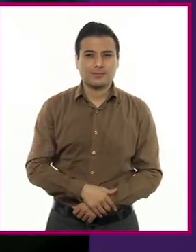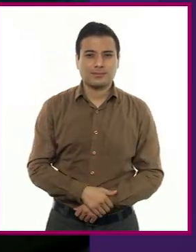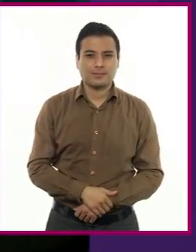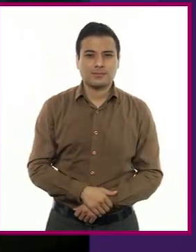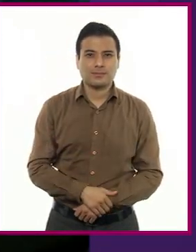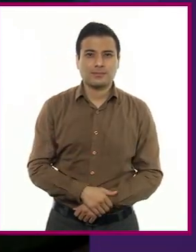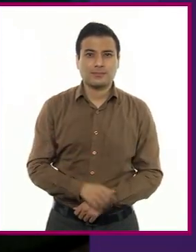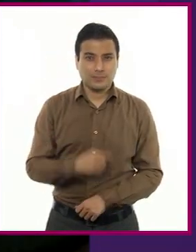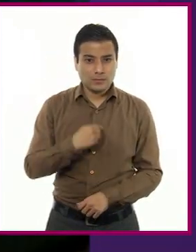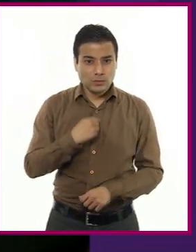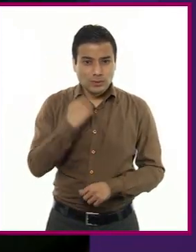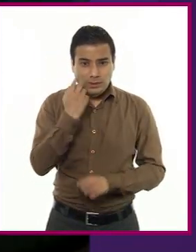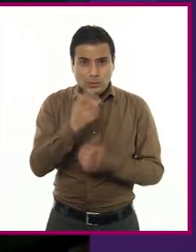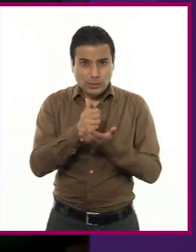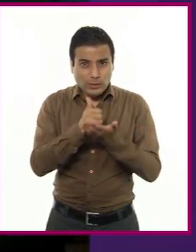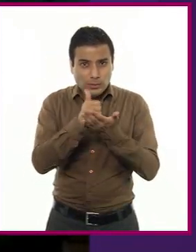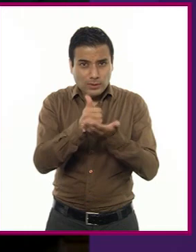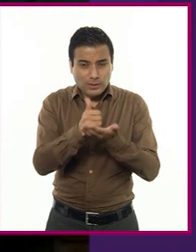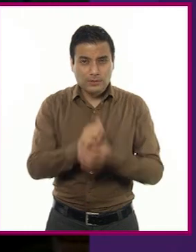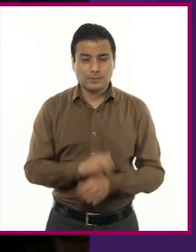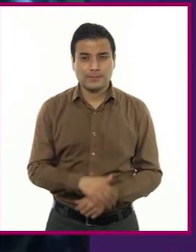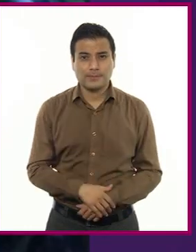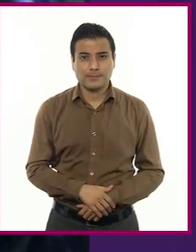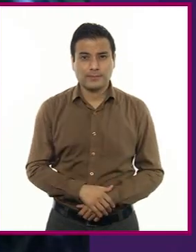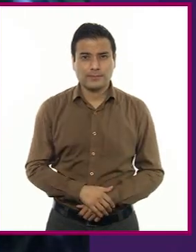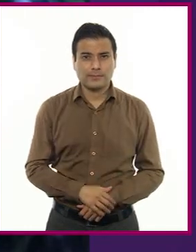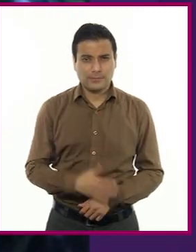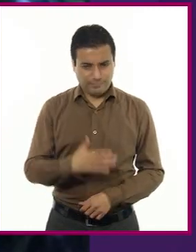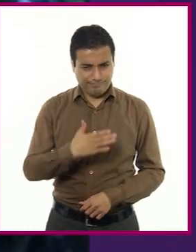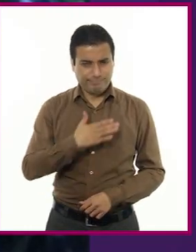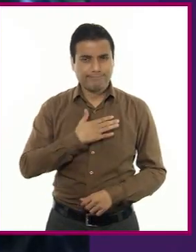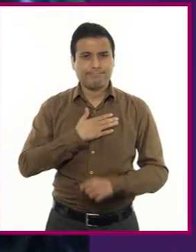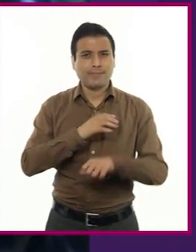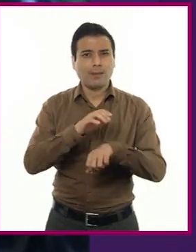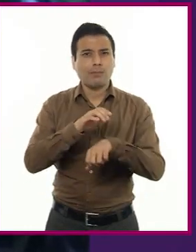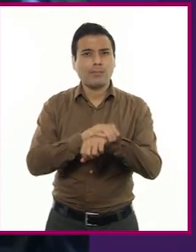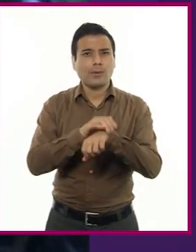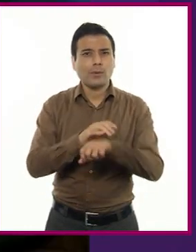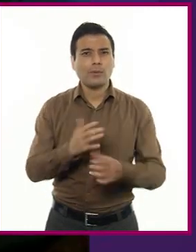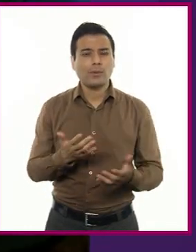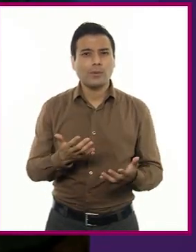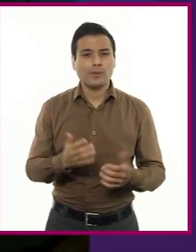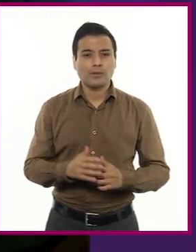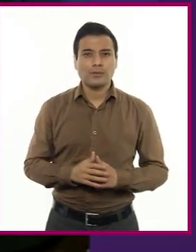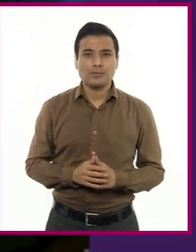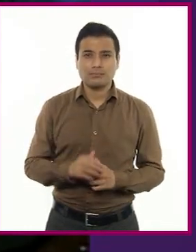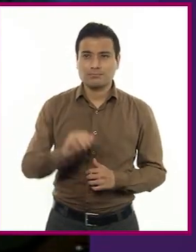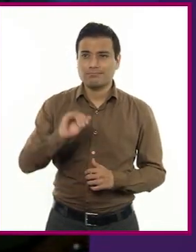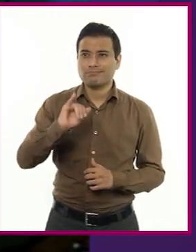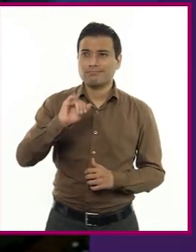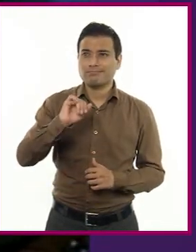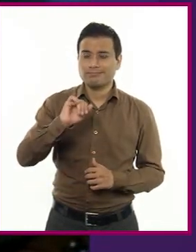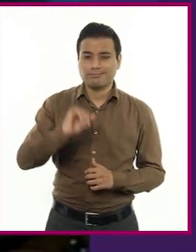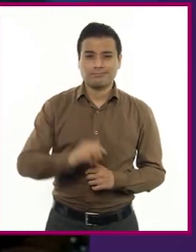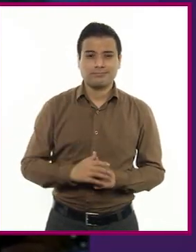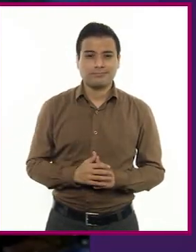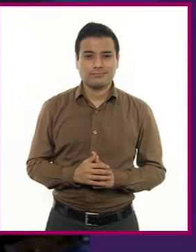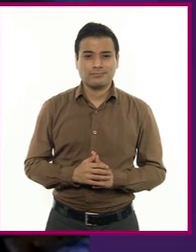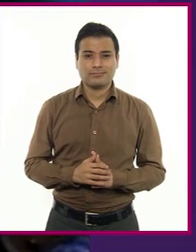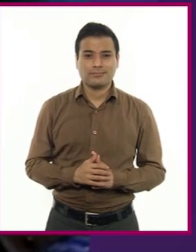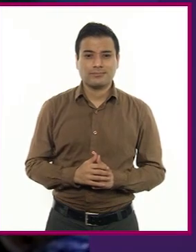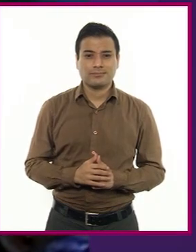I want to help you, Mark. You're my friend. Yes, Lizzie.